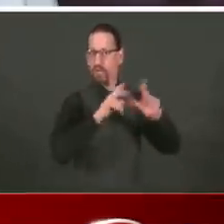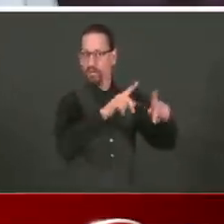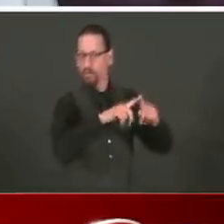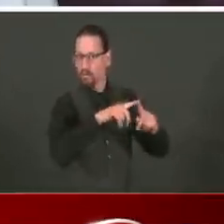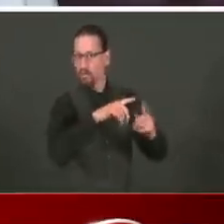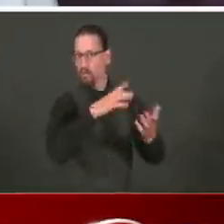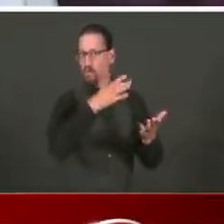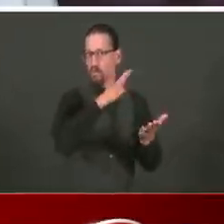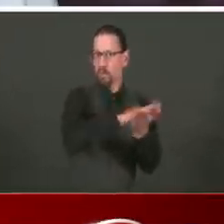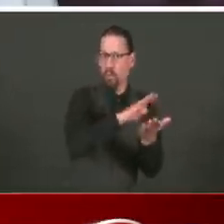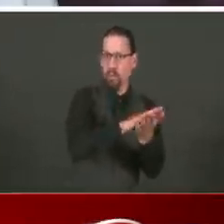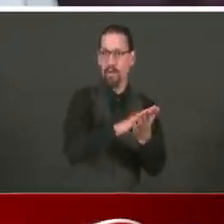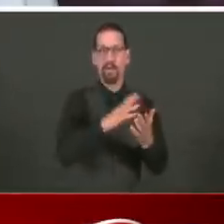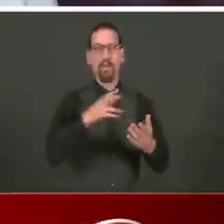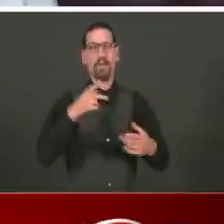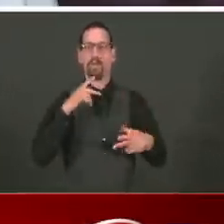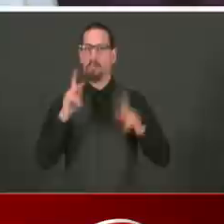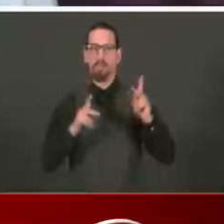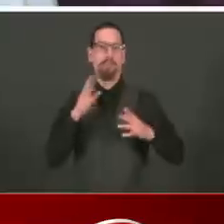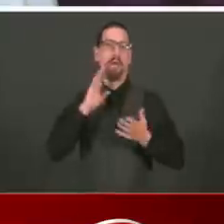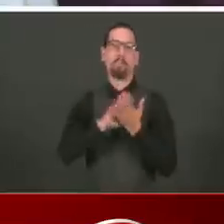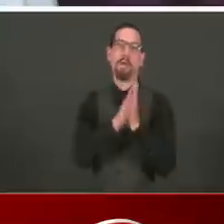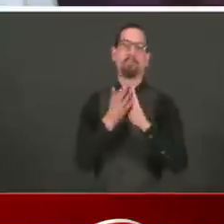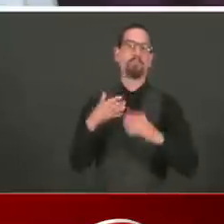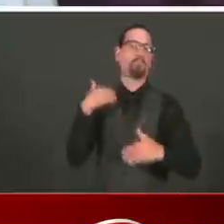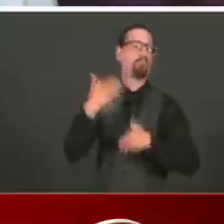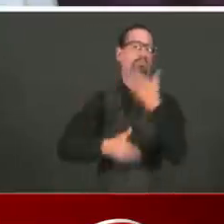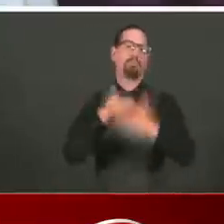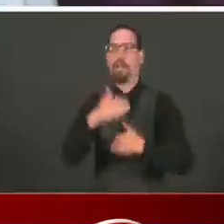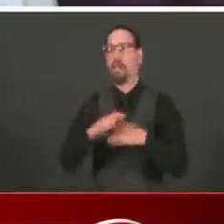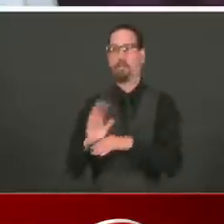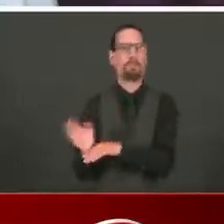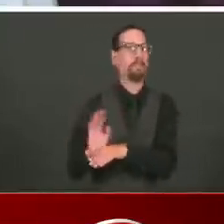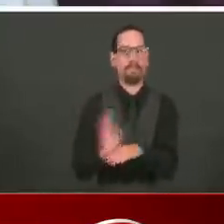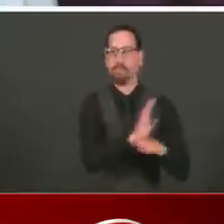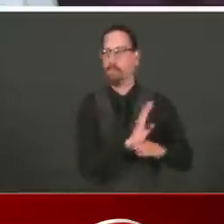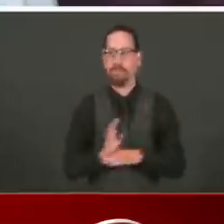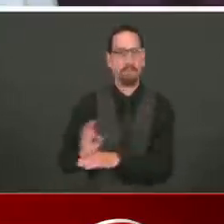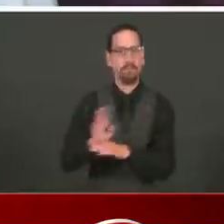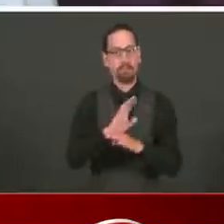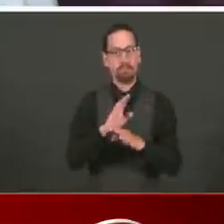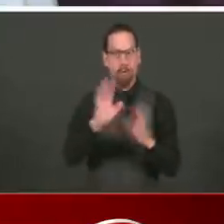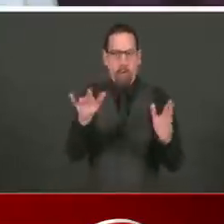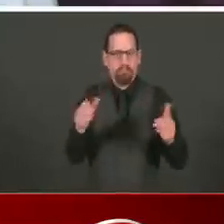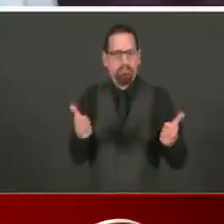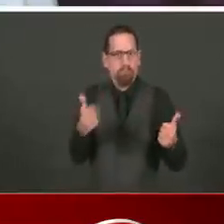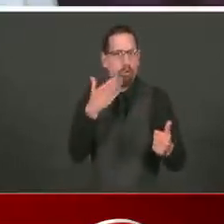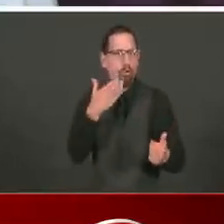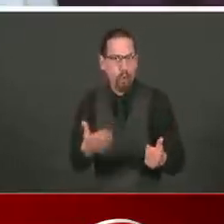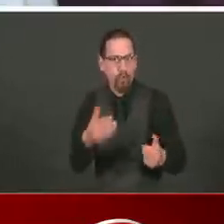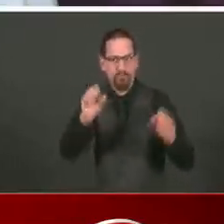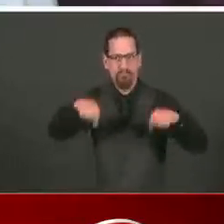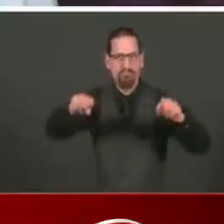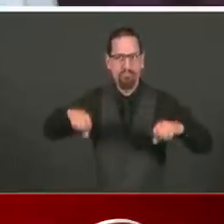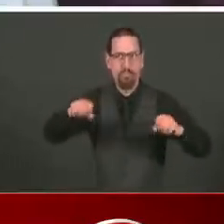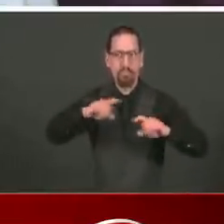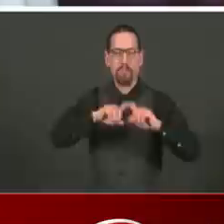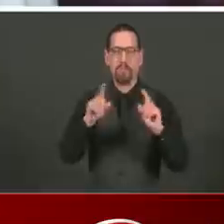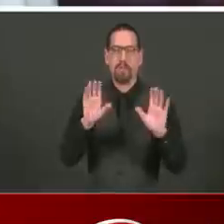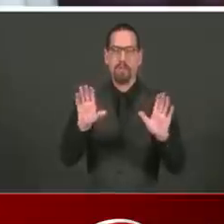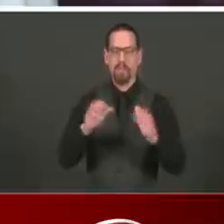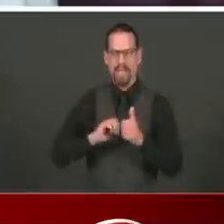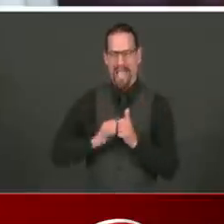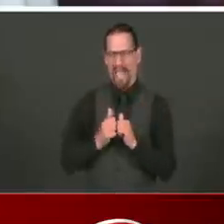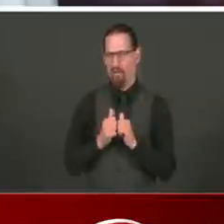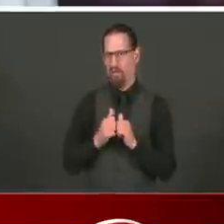day and in many more locations. The only way we're going to be able to do that safely is if we double down on